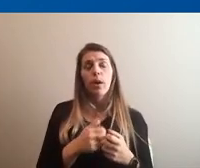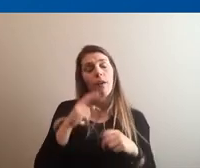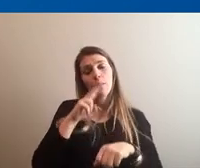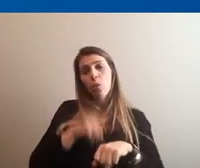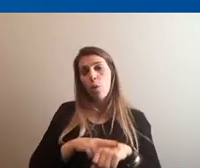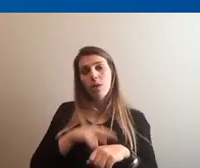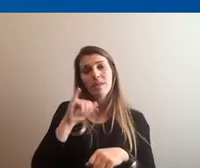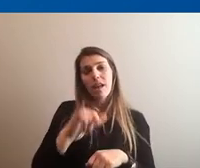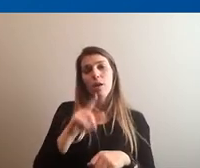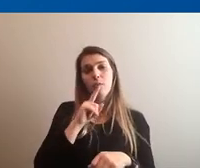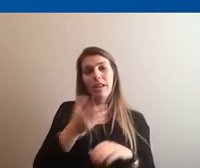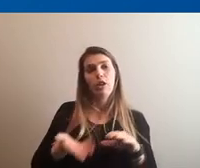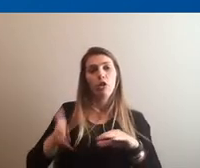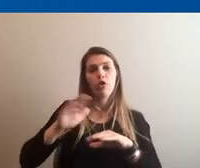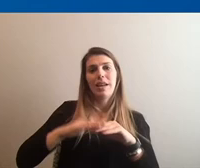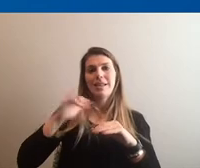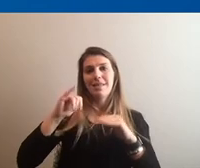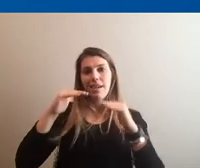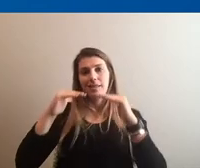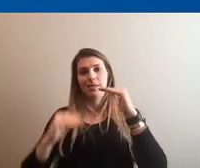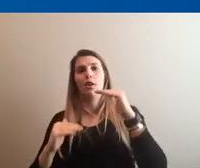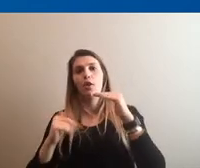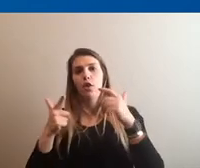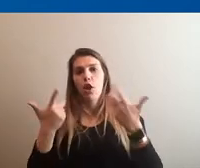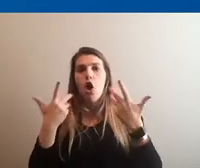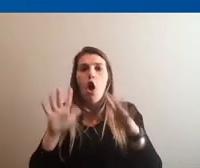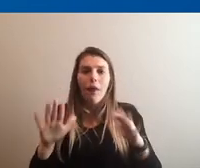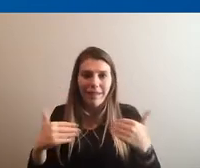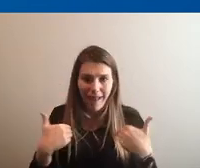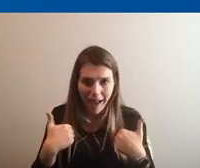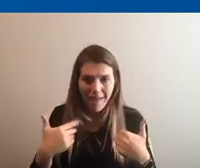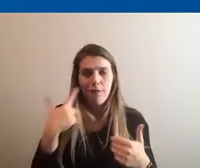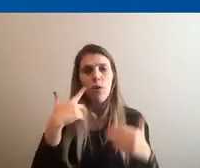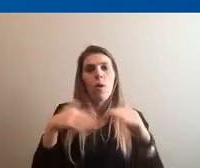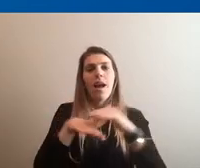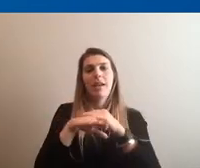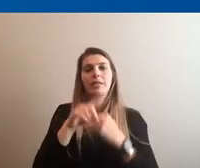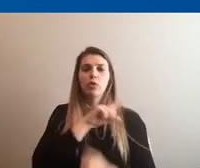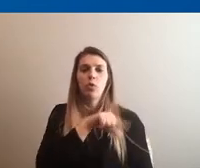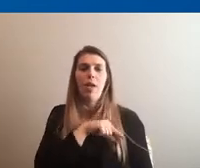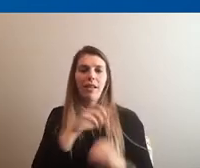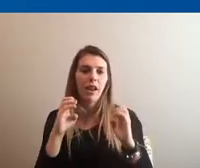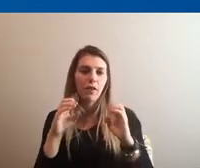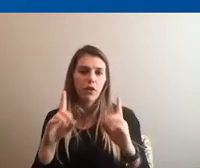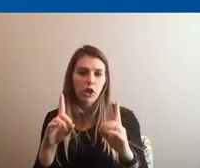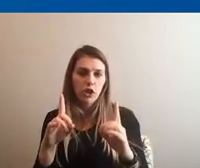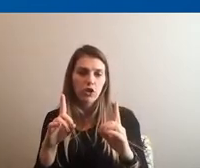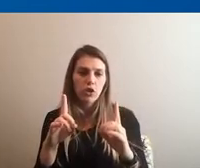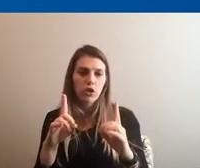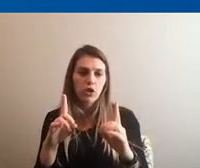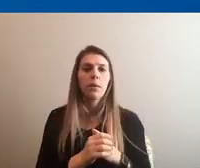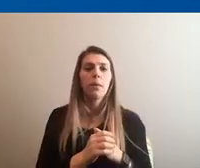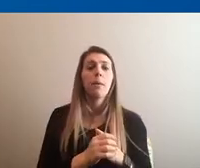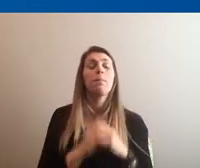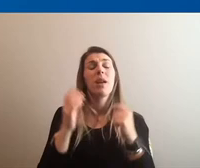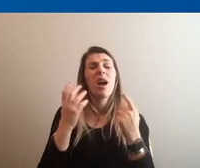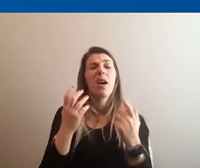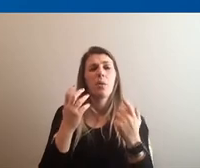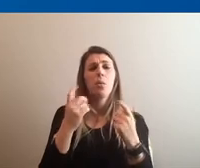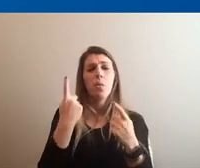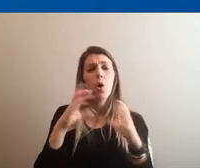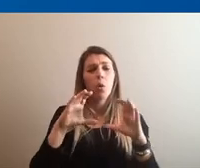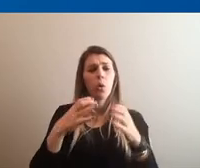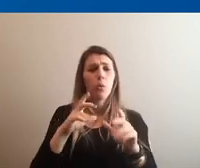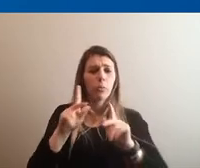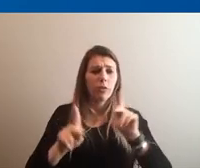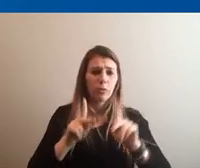effectively increased the disparities that already existed in terms of access to quality education. And I want to end by one very important group of people who were